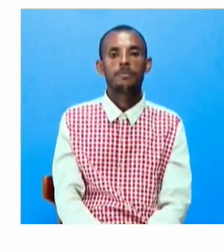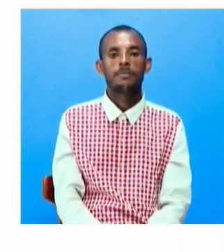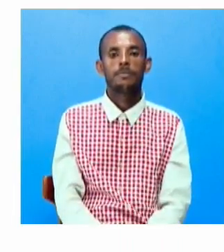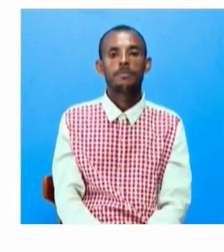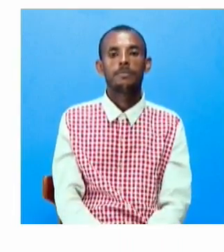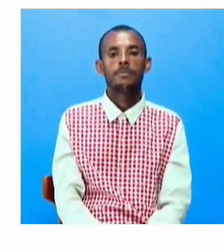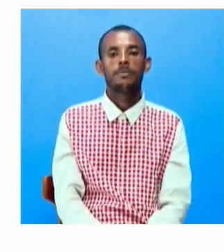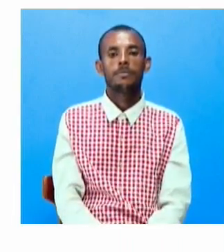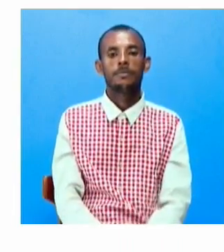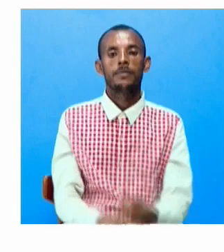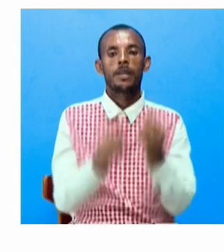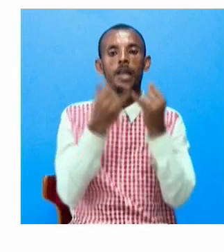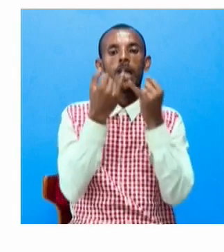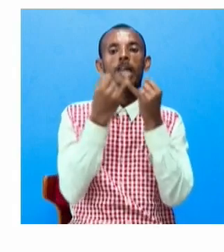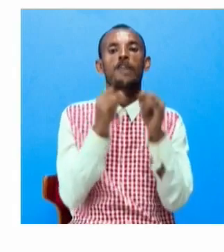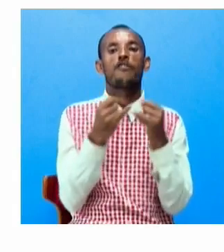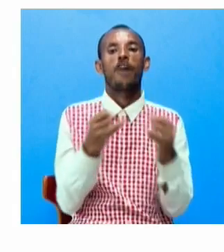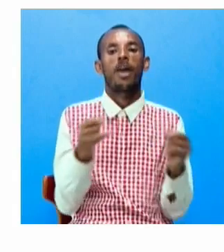Divide